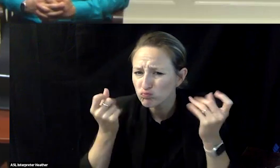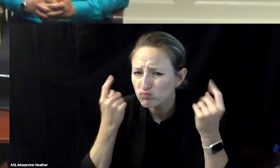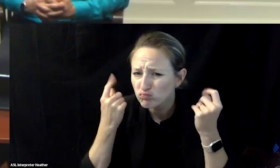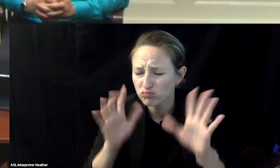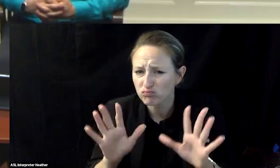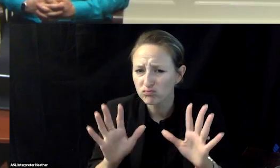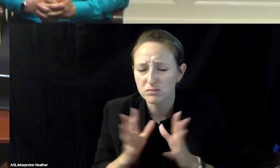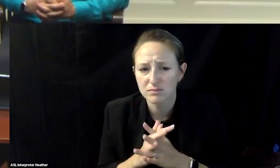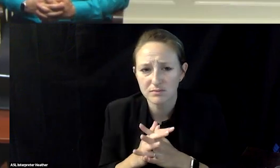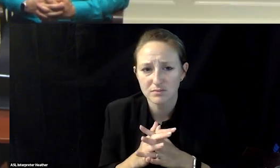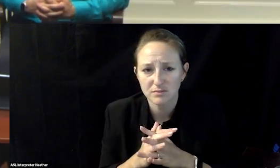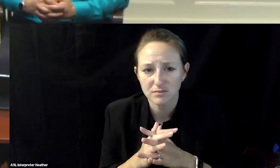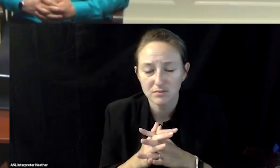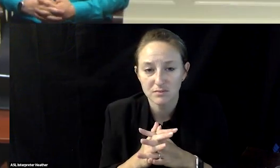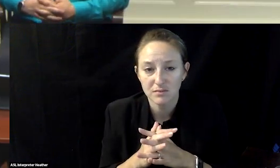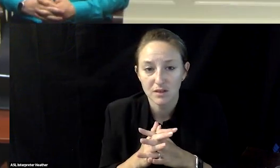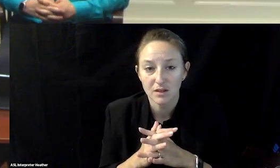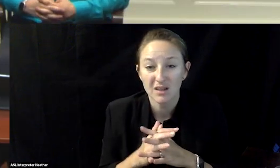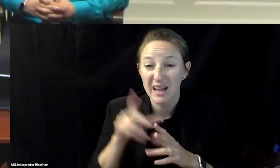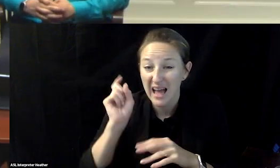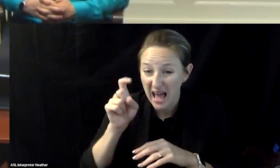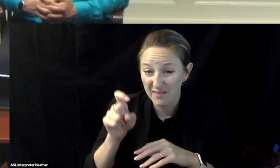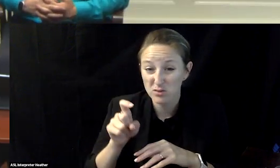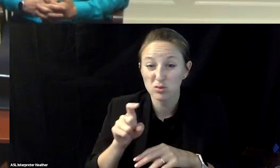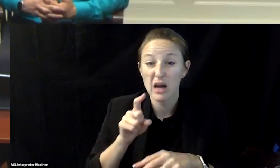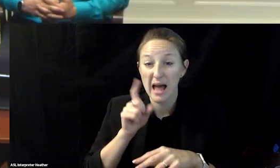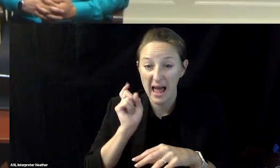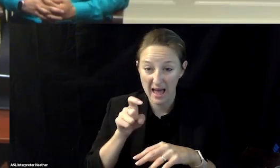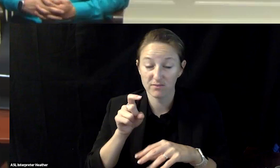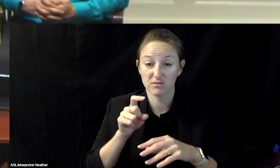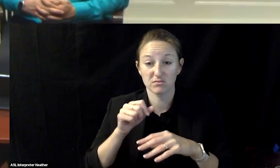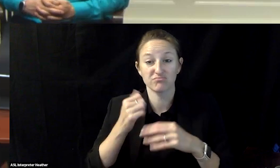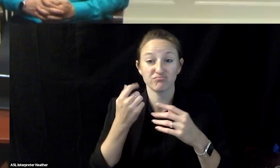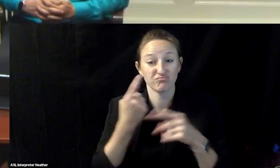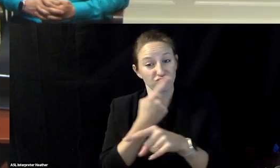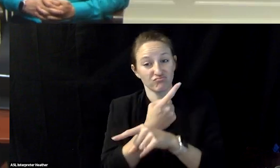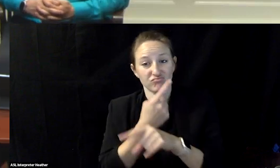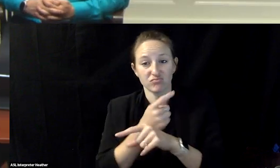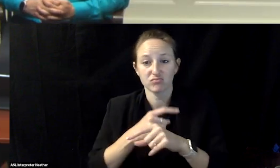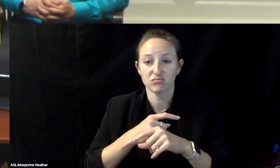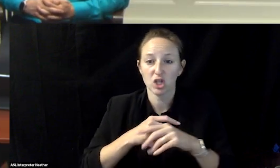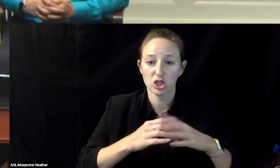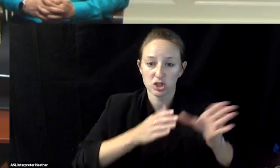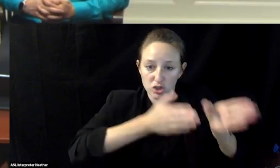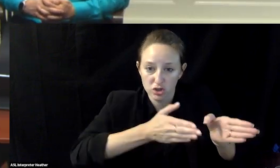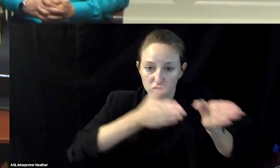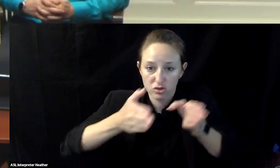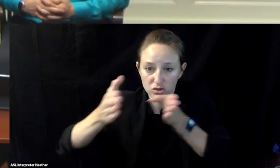But doing it in realistic chunks is really where it's going to work. Otherwise, you're always going to be